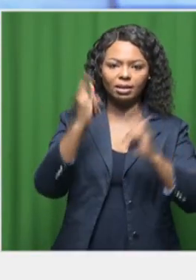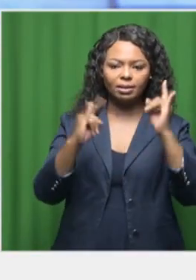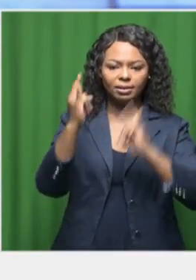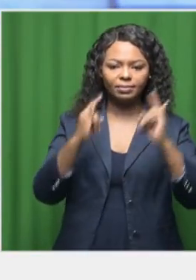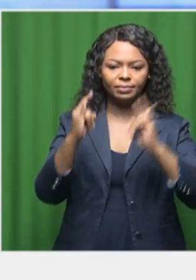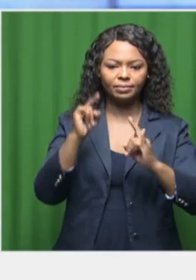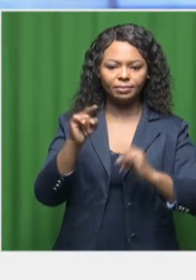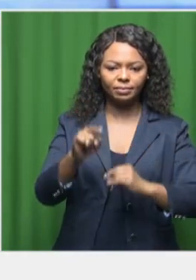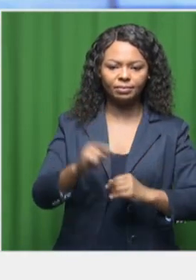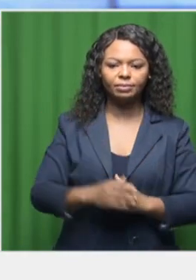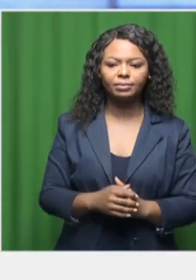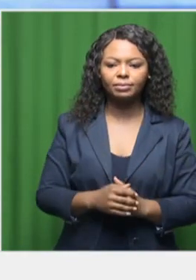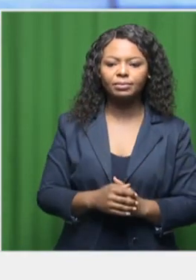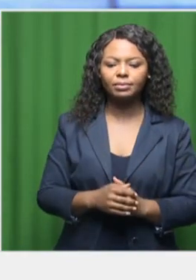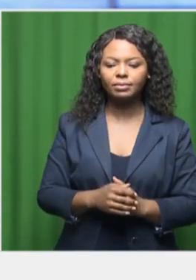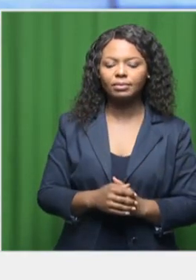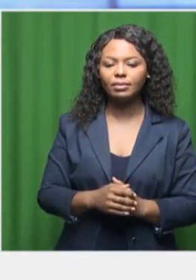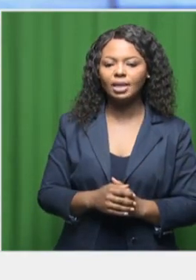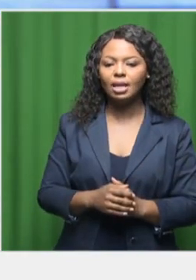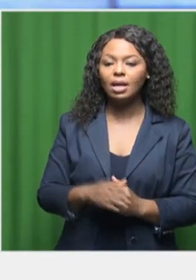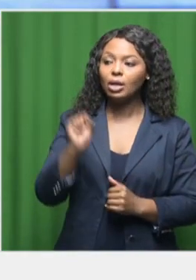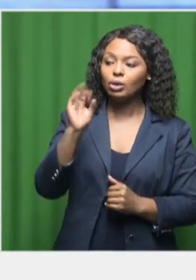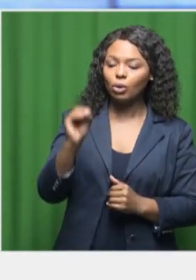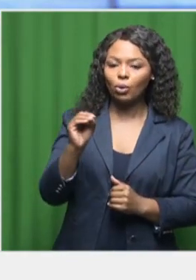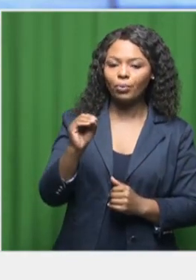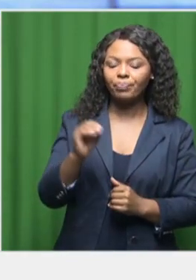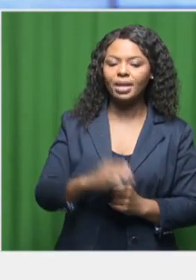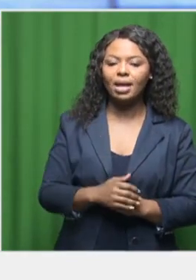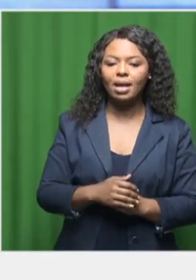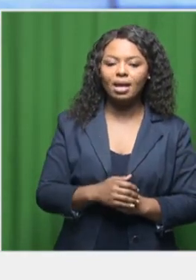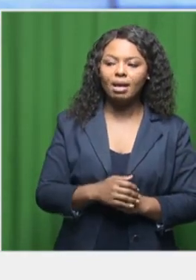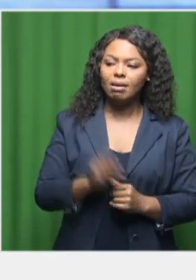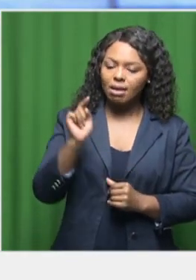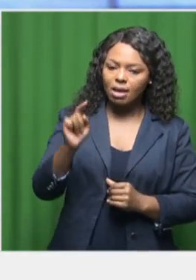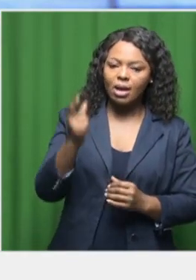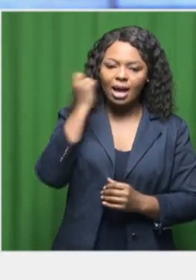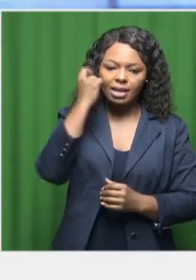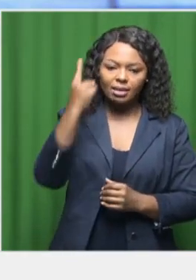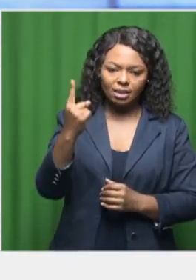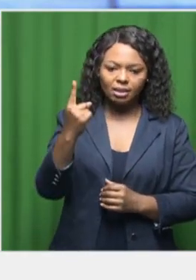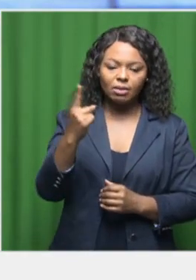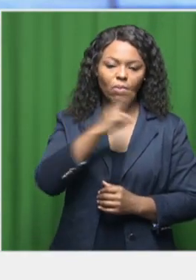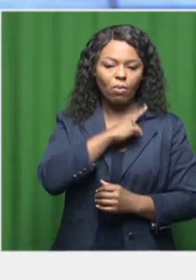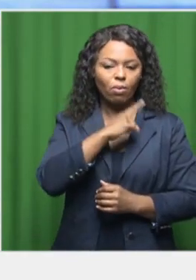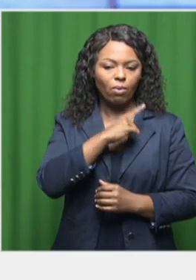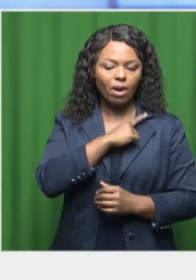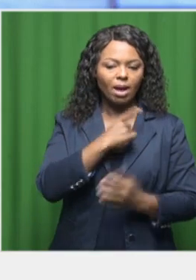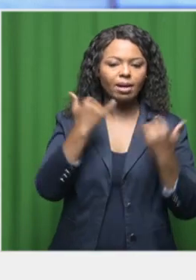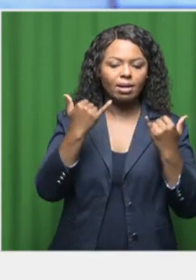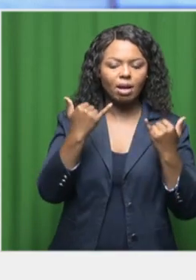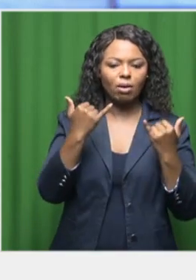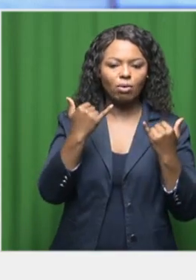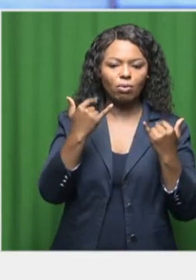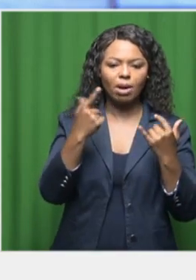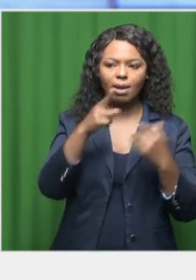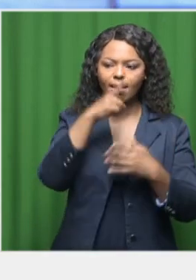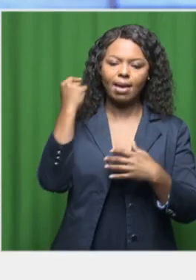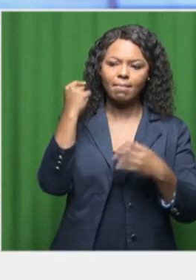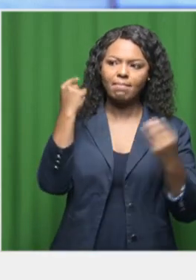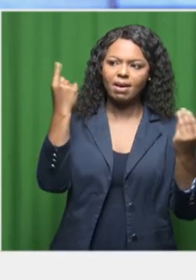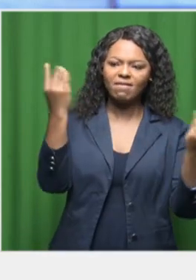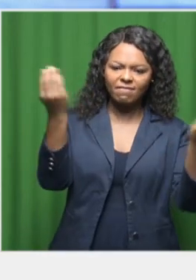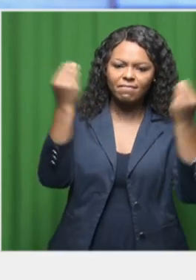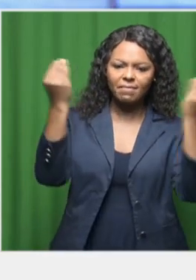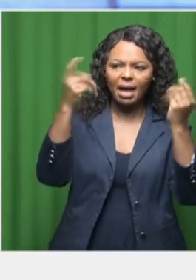and everybody just embraced it. Yes. And you understand why it was embraced. I mean, Gibson